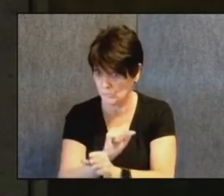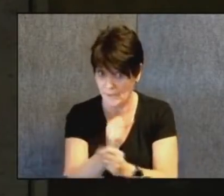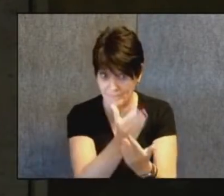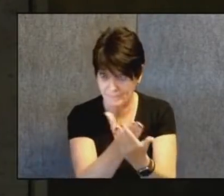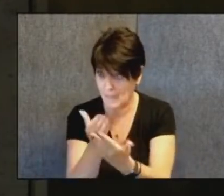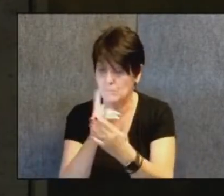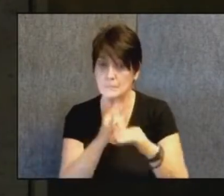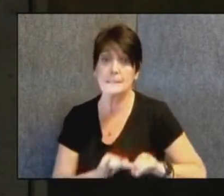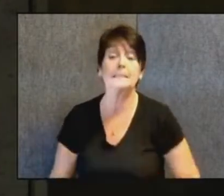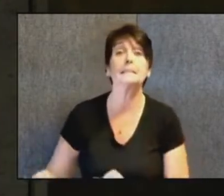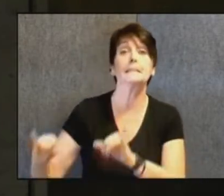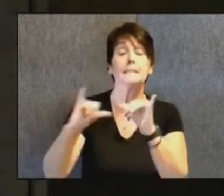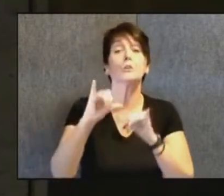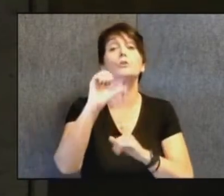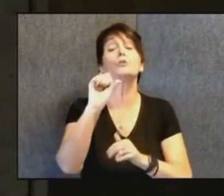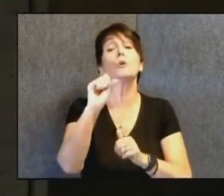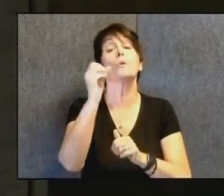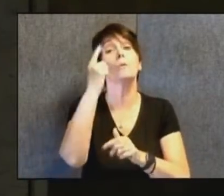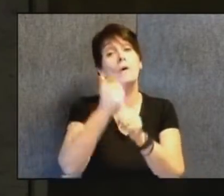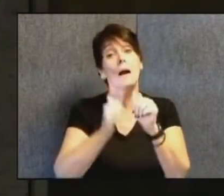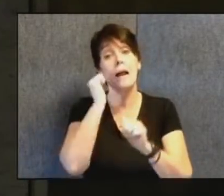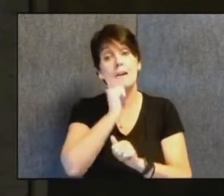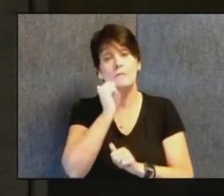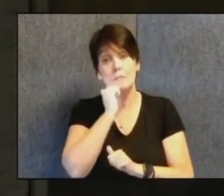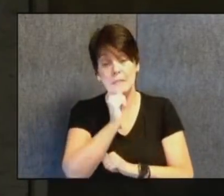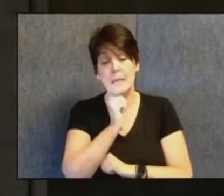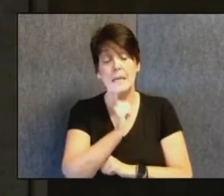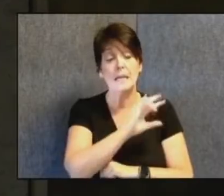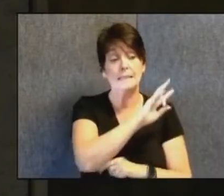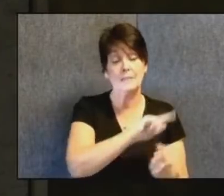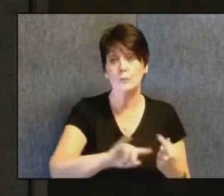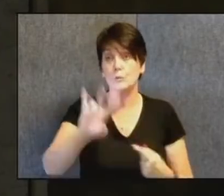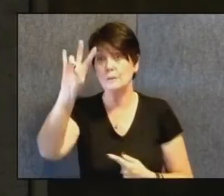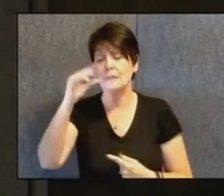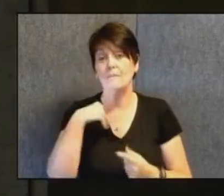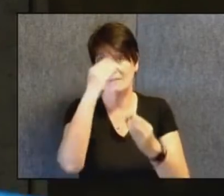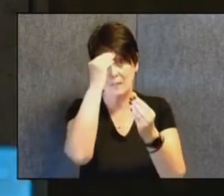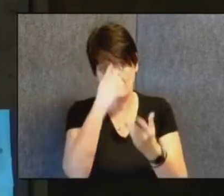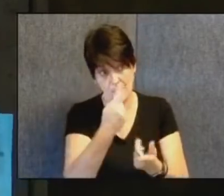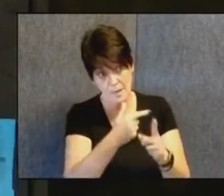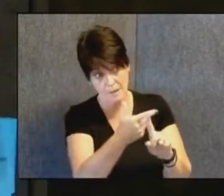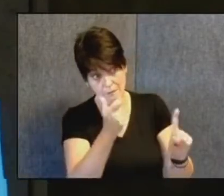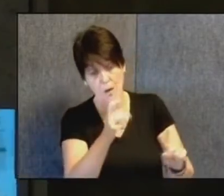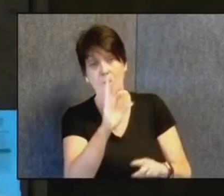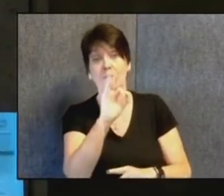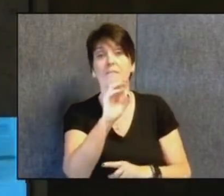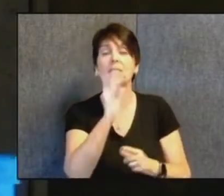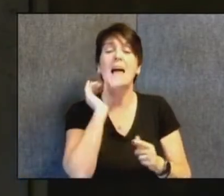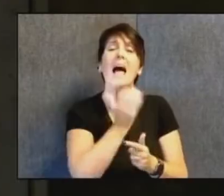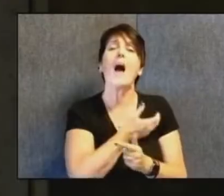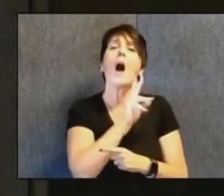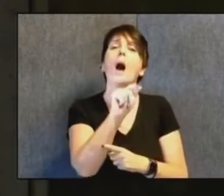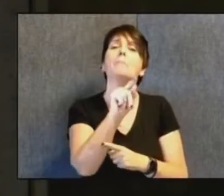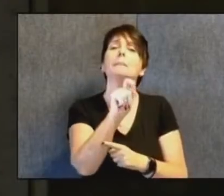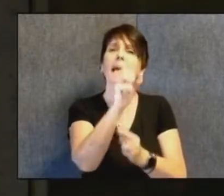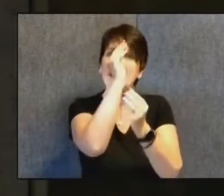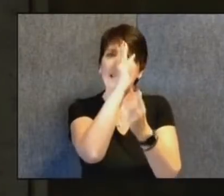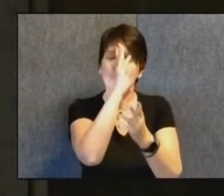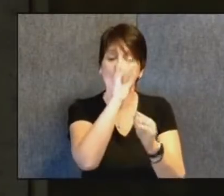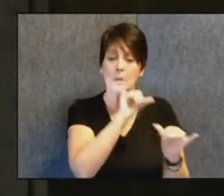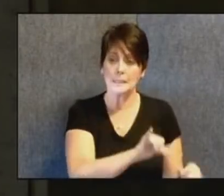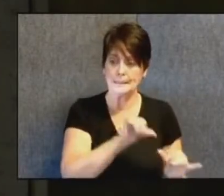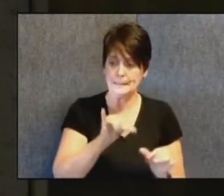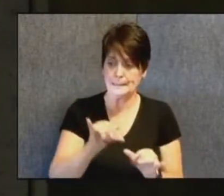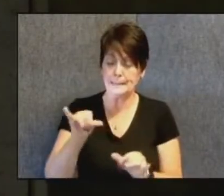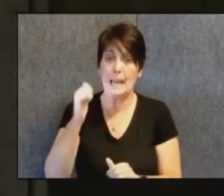consistent. And so every day at 7 a.m. and 7 p.m. we have information come out on our fact sheets, our update sheets. That's consistent every